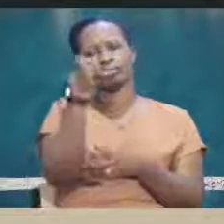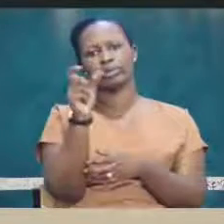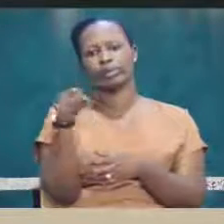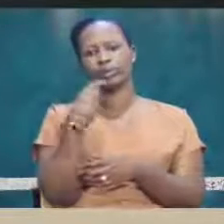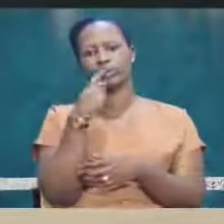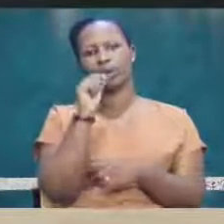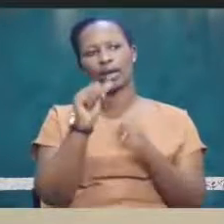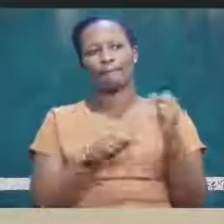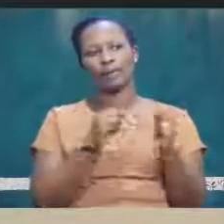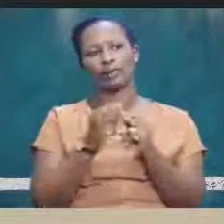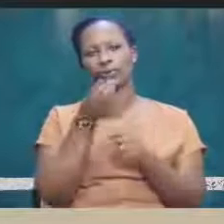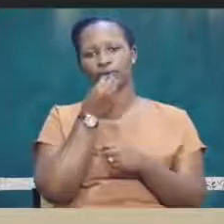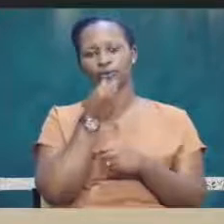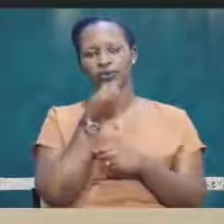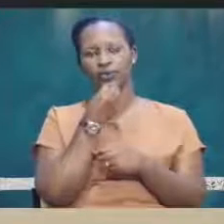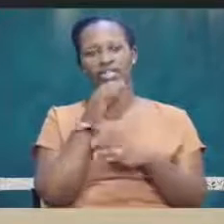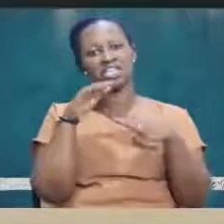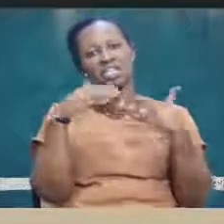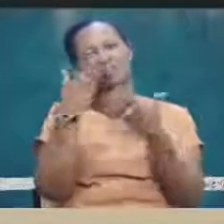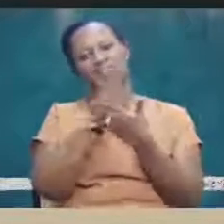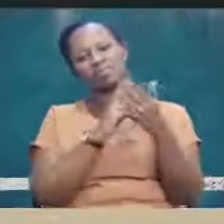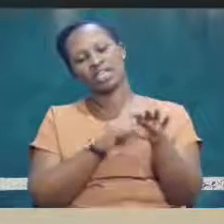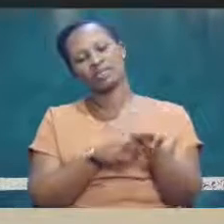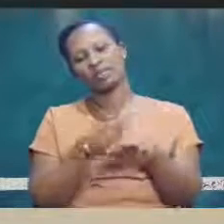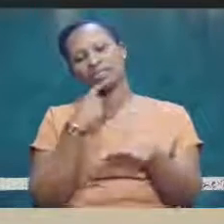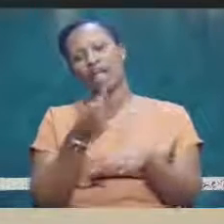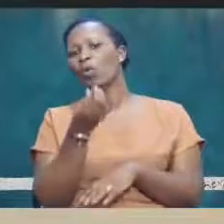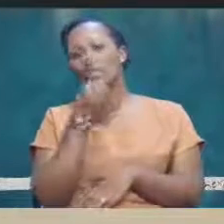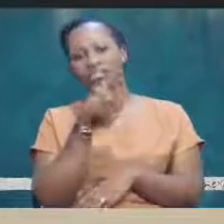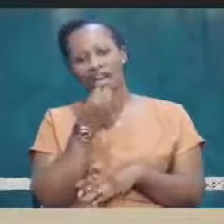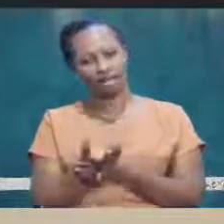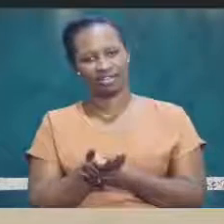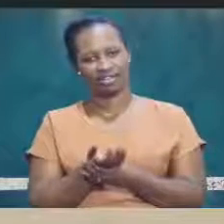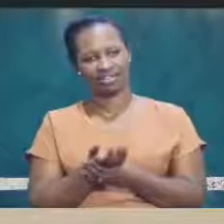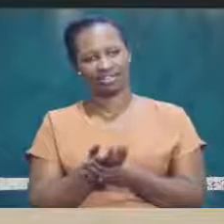people talk about nutrition? Or sometimes we can say feeding.